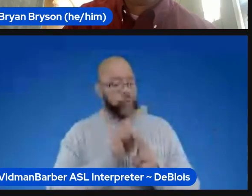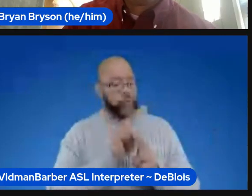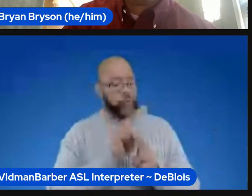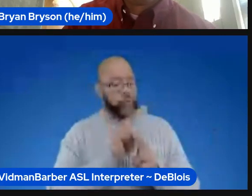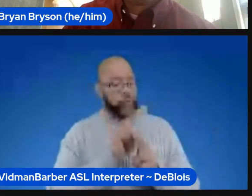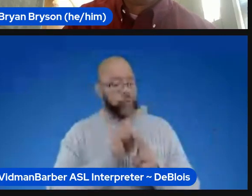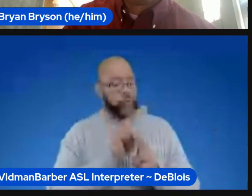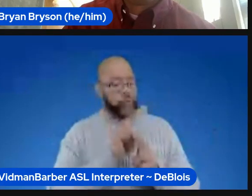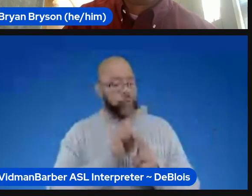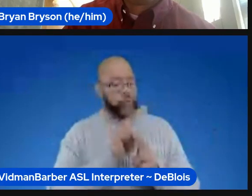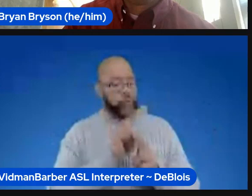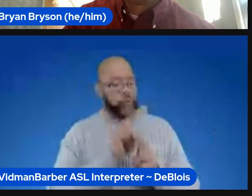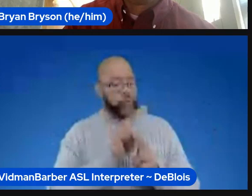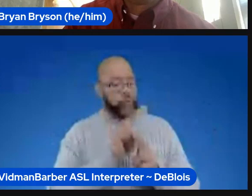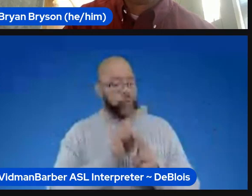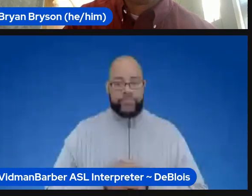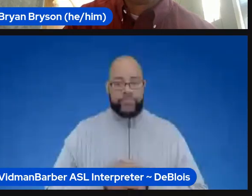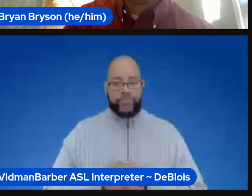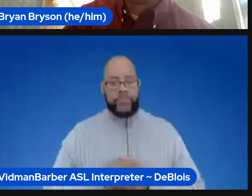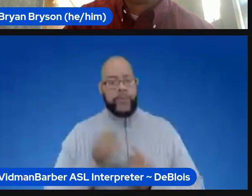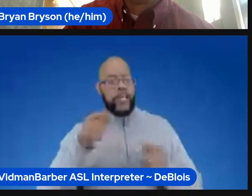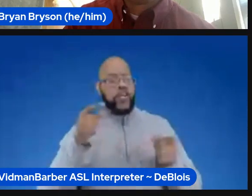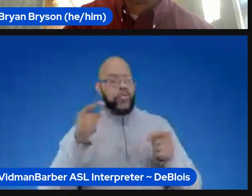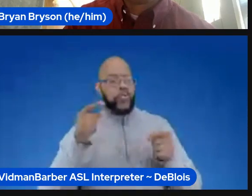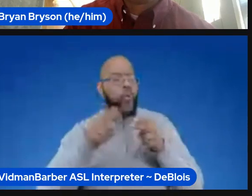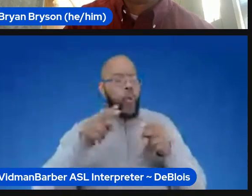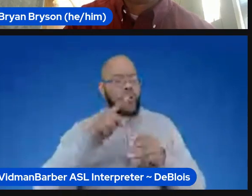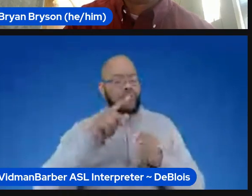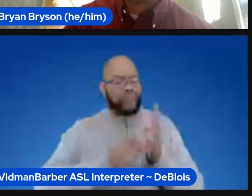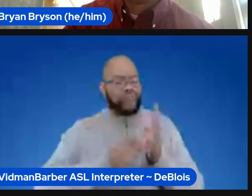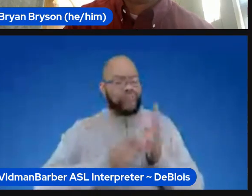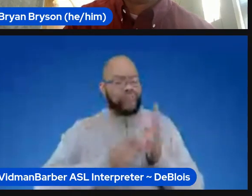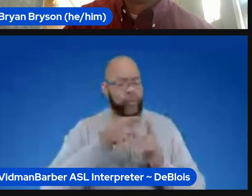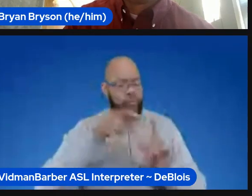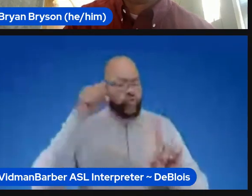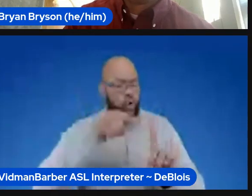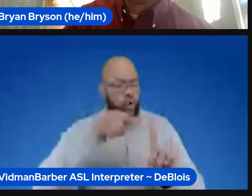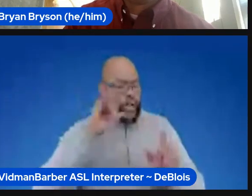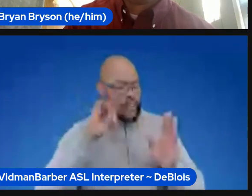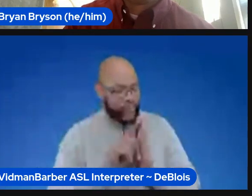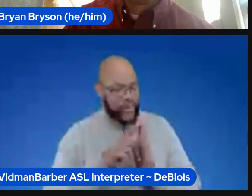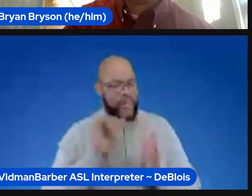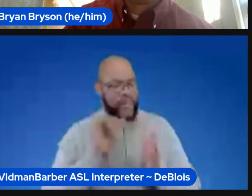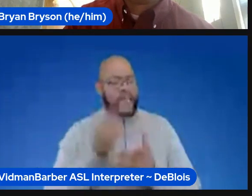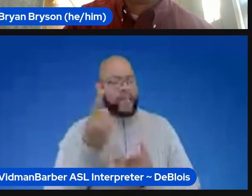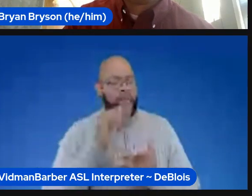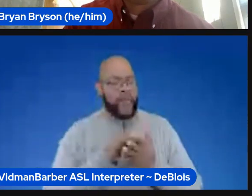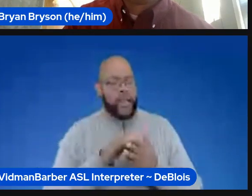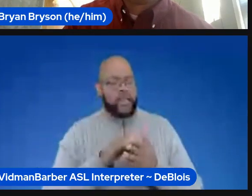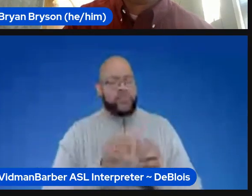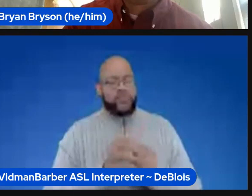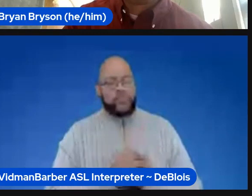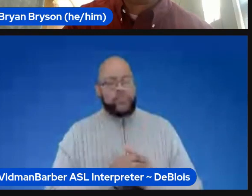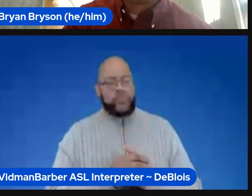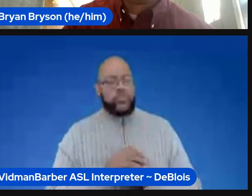well by shortening the time to target identification. So that's something that shortens the process by about 5 years